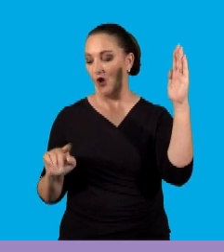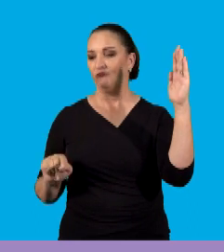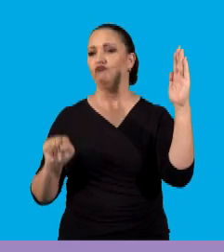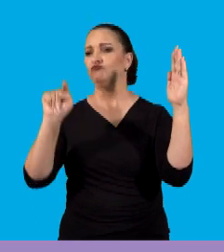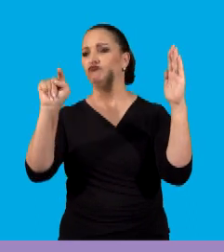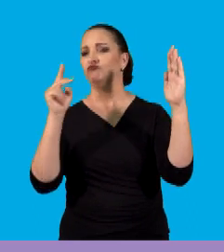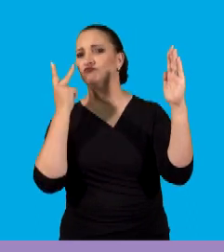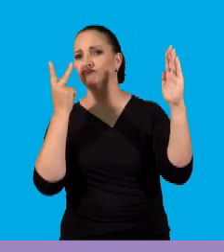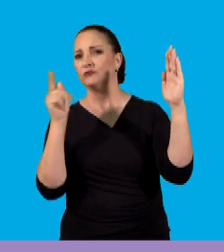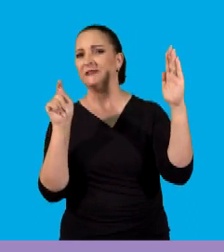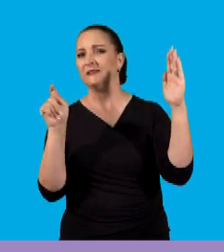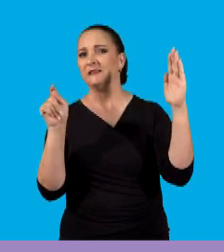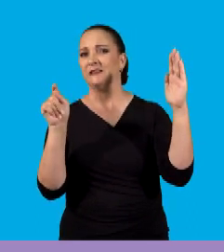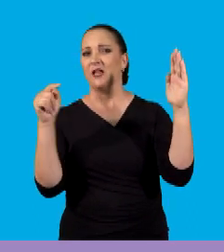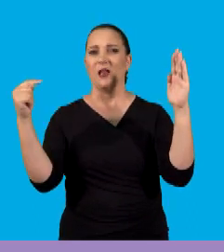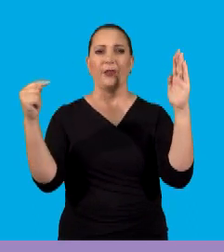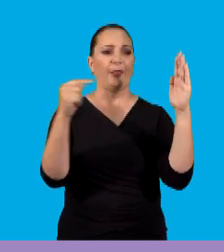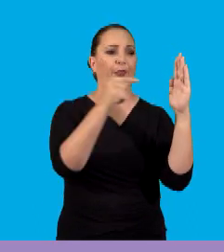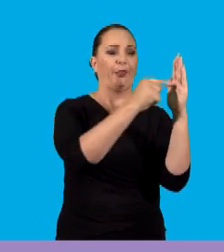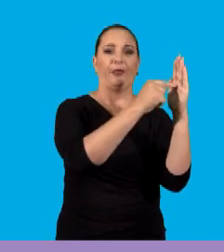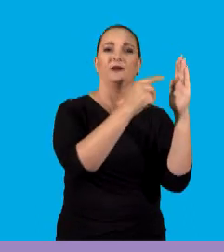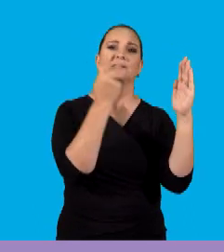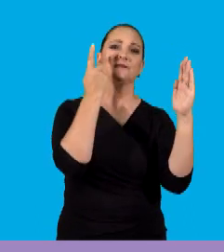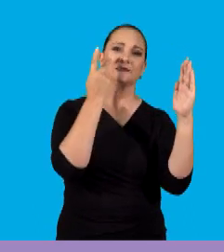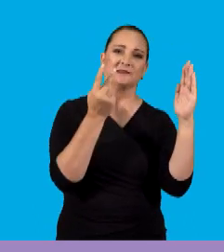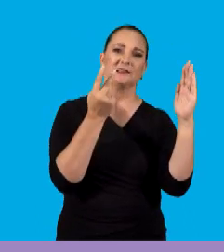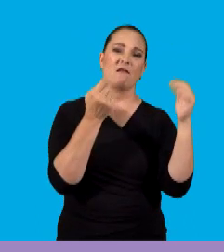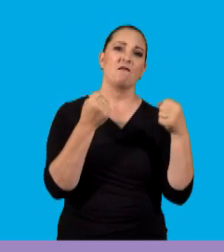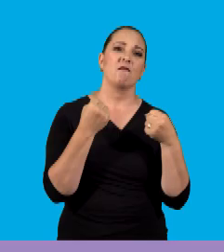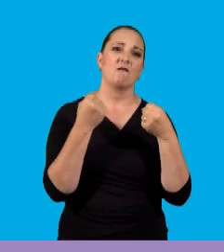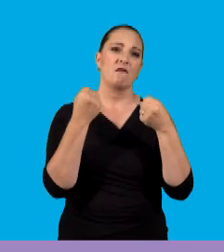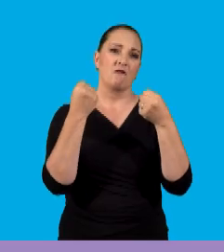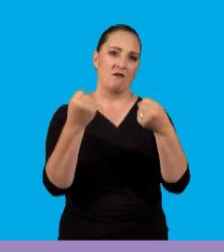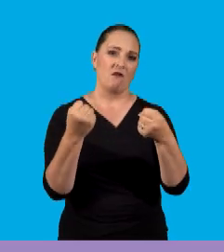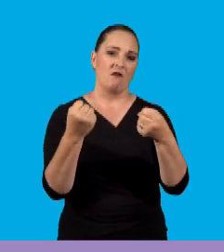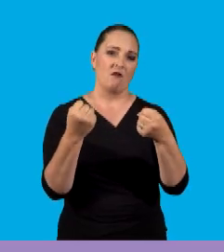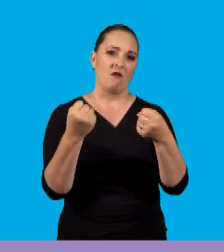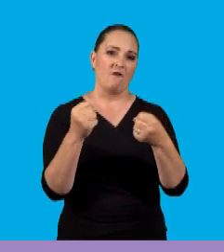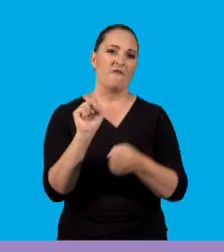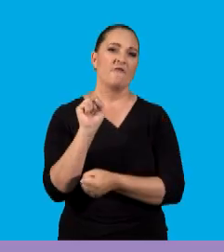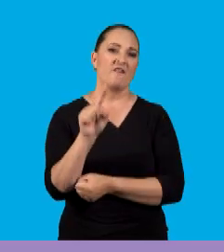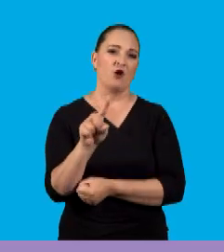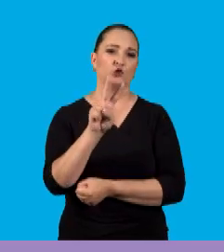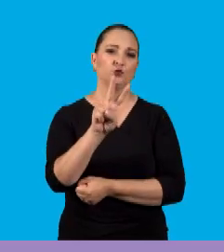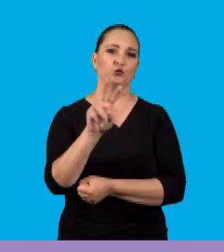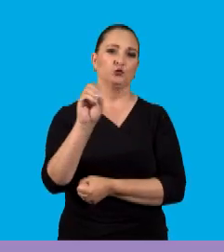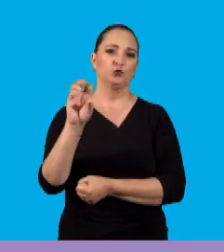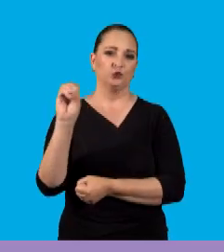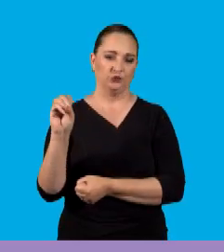car had traveled. And of course, we can see there that that car had traveled